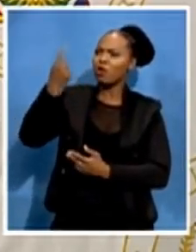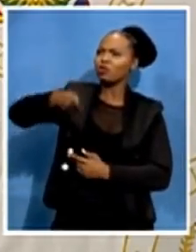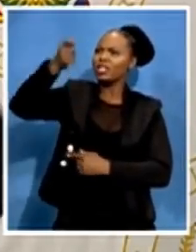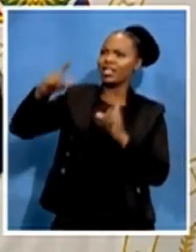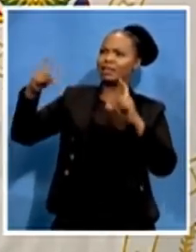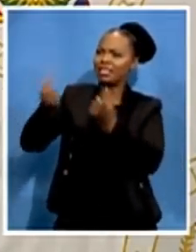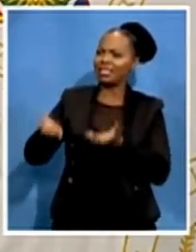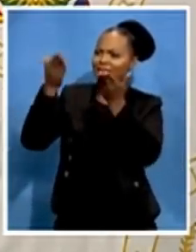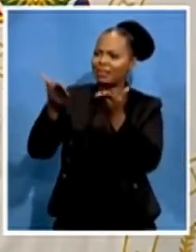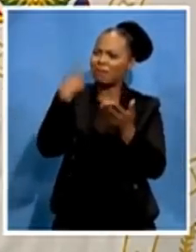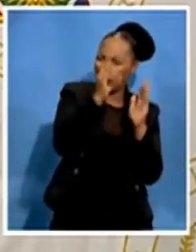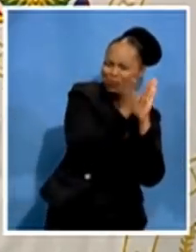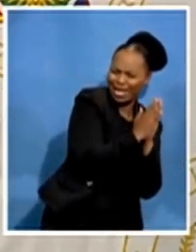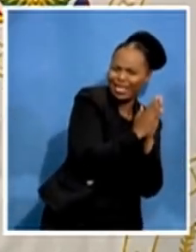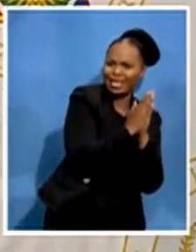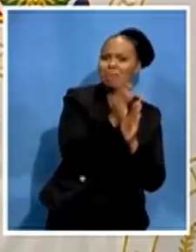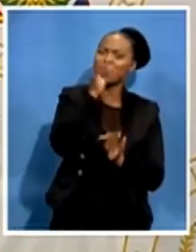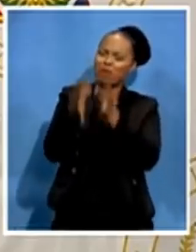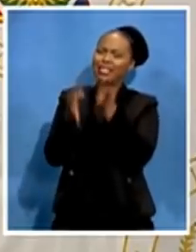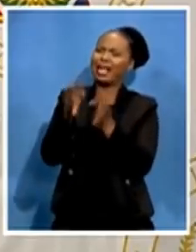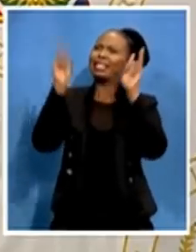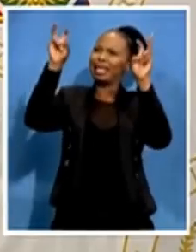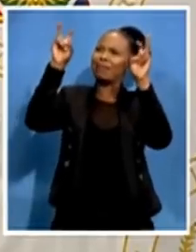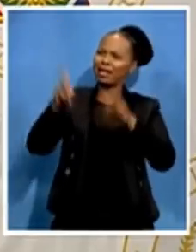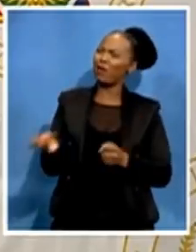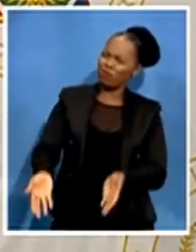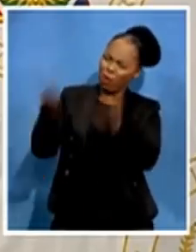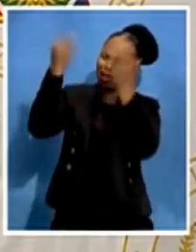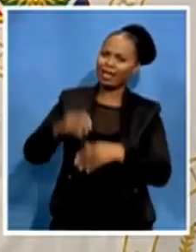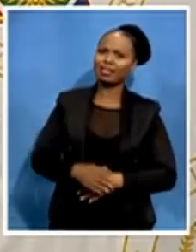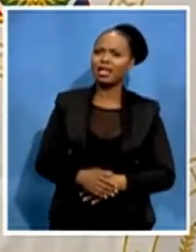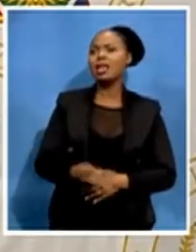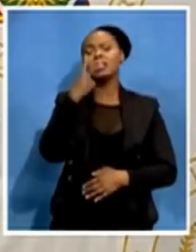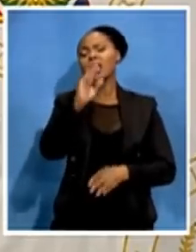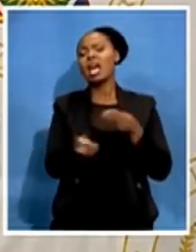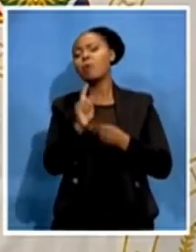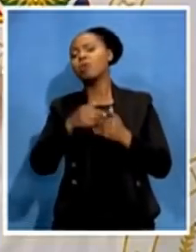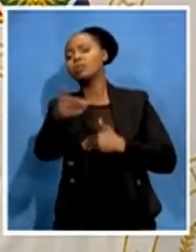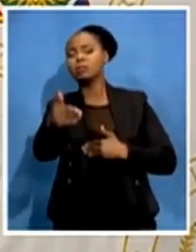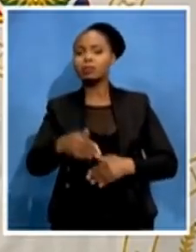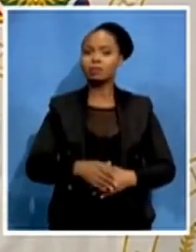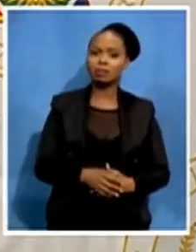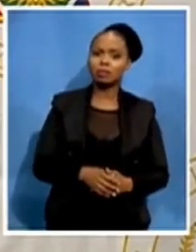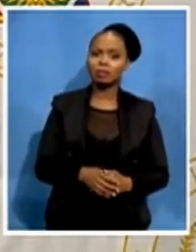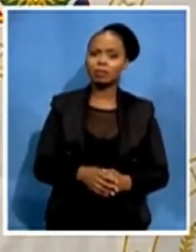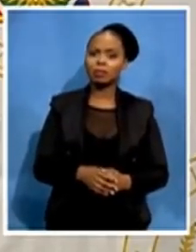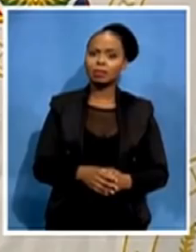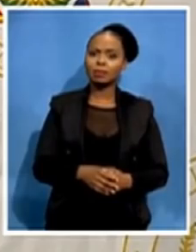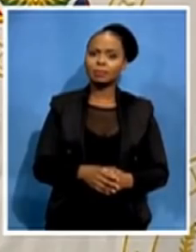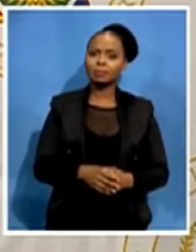disguised as prayer. Let them go ahead and let's see what is going to happen. So all these people, they must